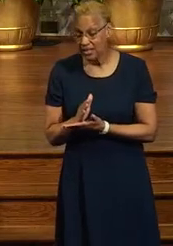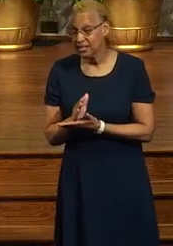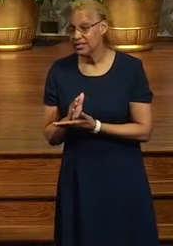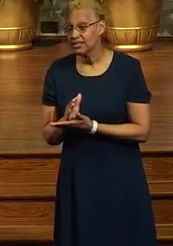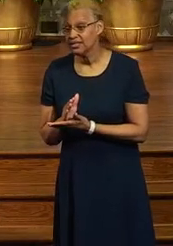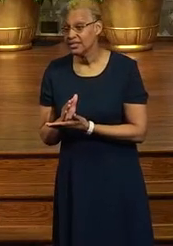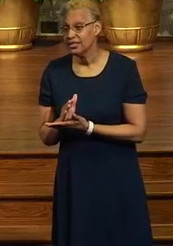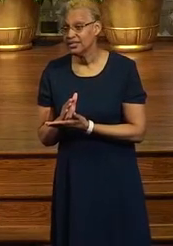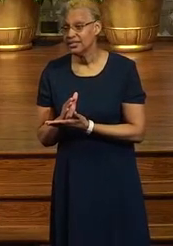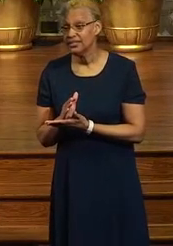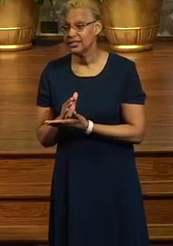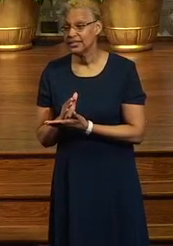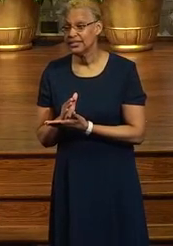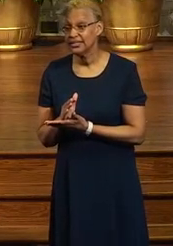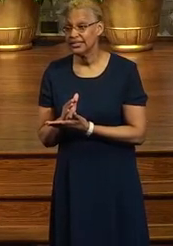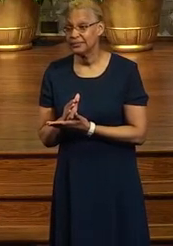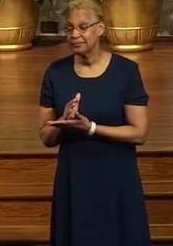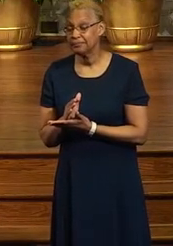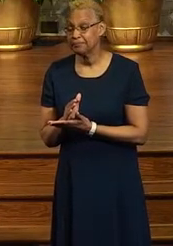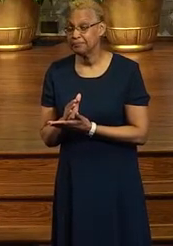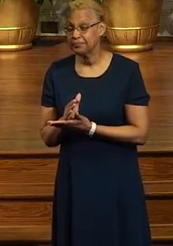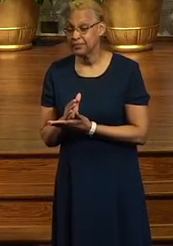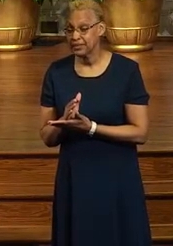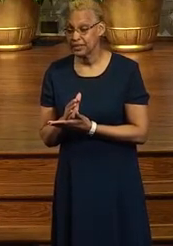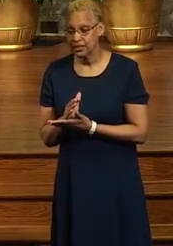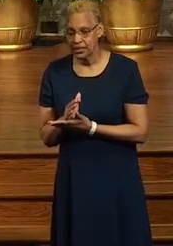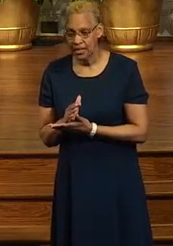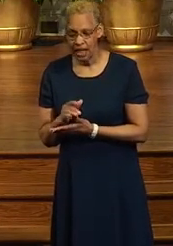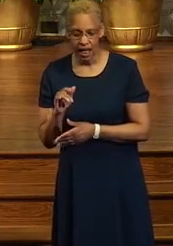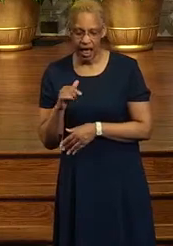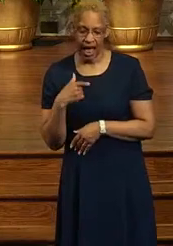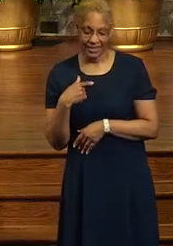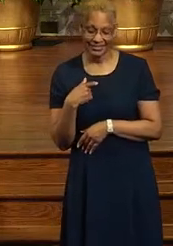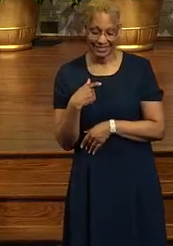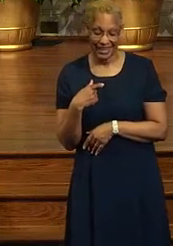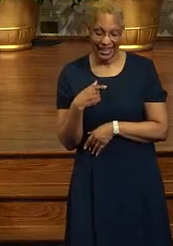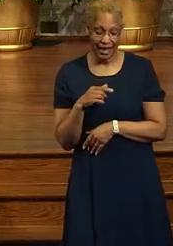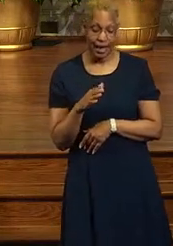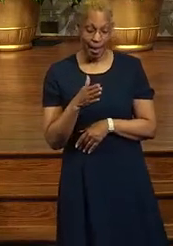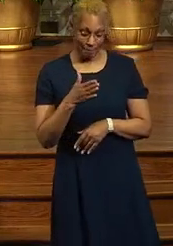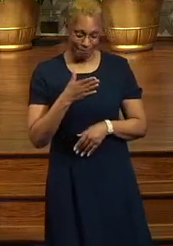I would say, that's my child.